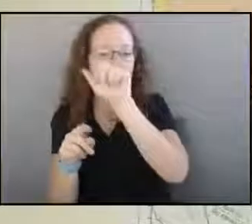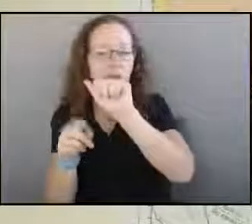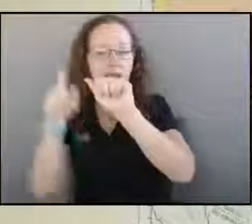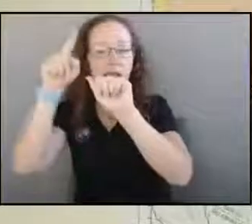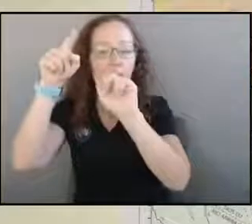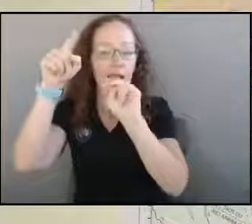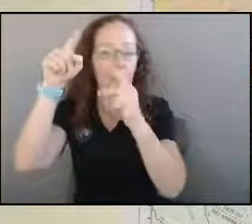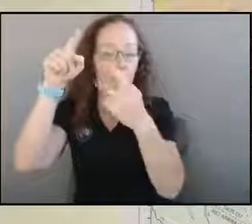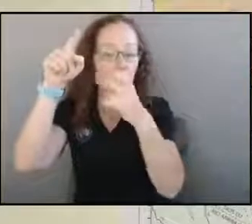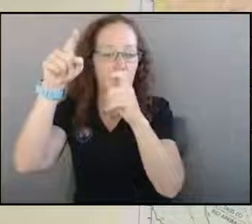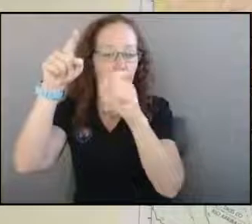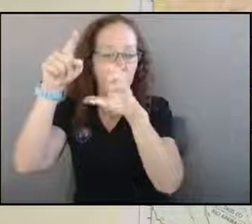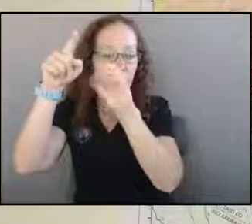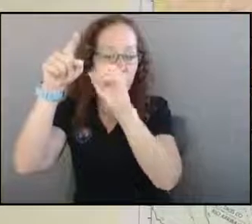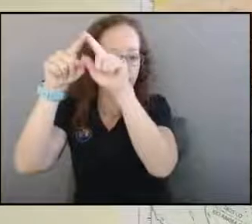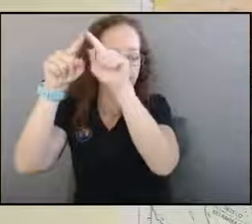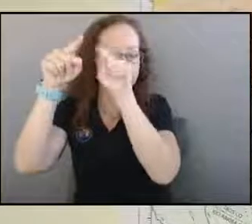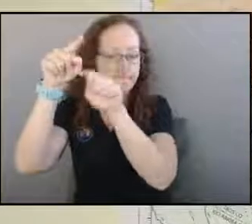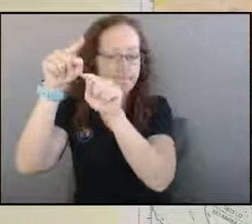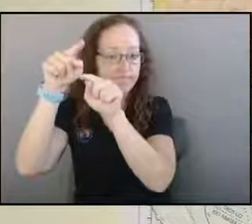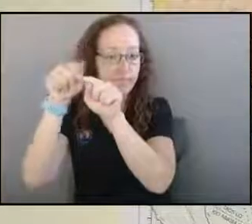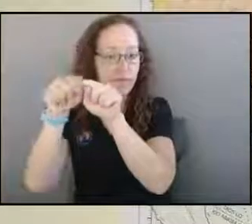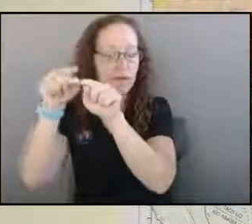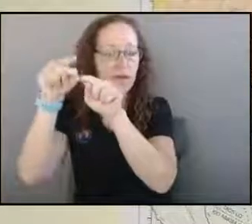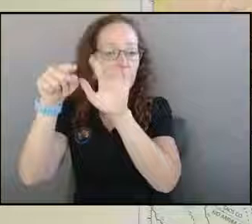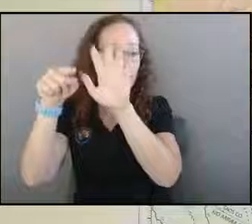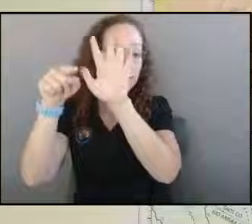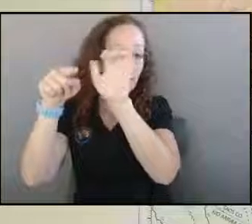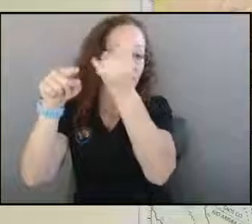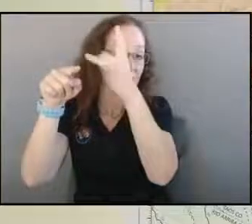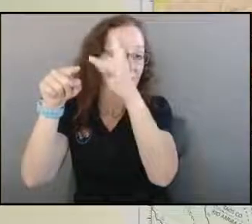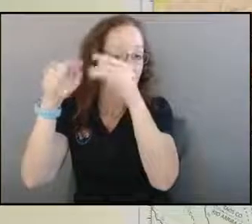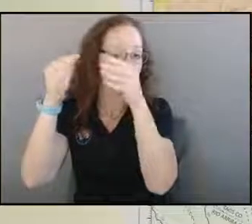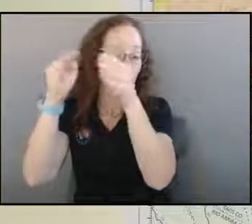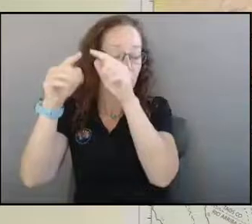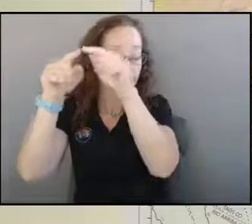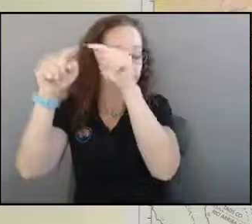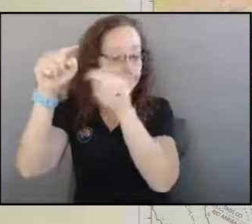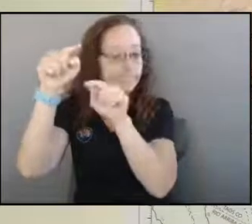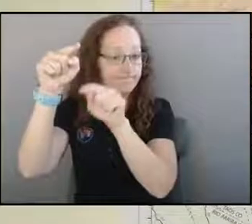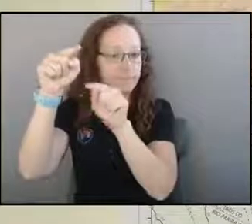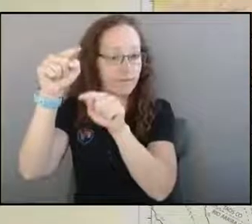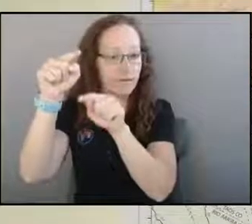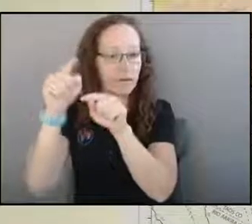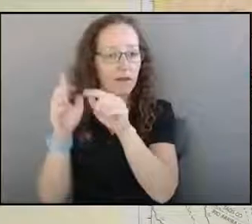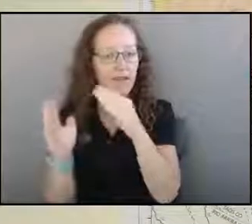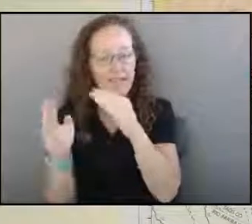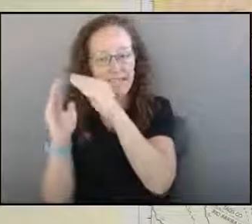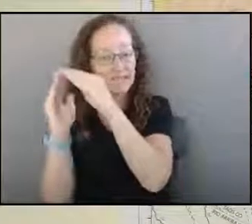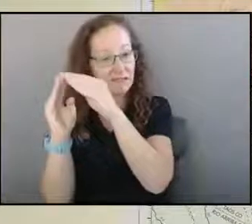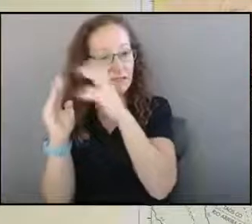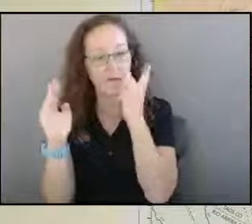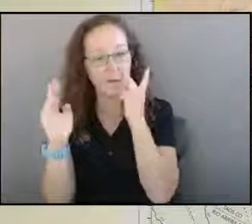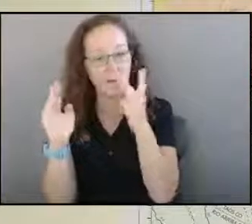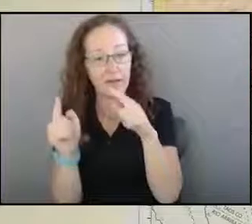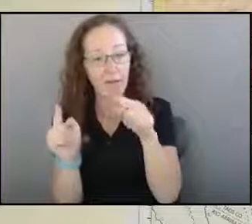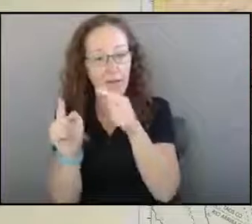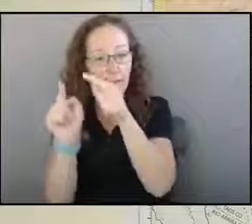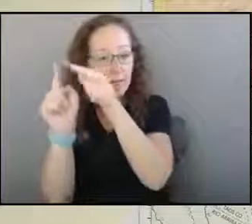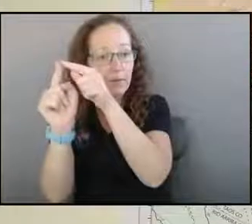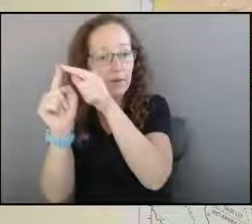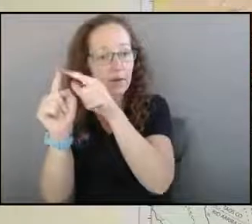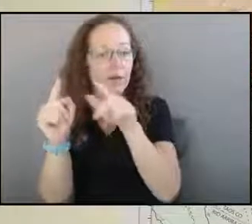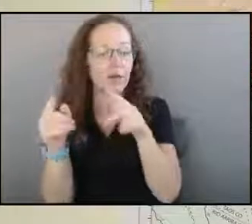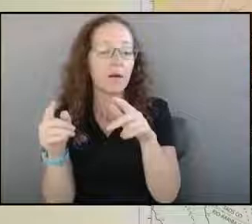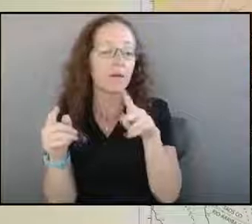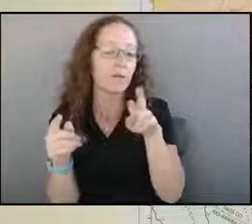and the 518 road. The activity on the fire on the northern end there, right, we see the branch 3 picked up today, but we're able